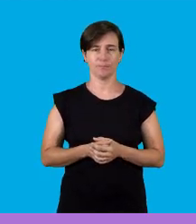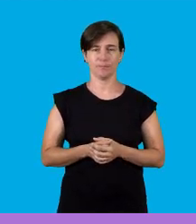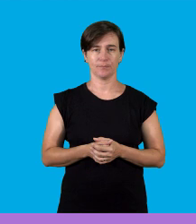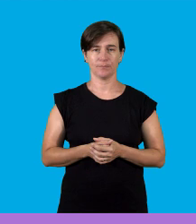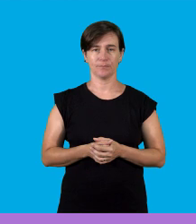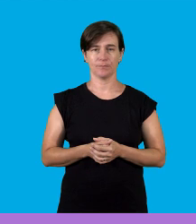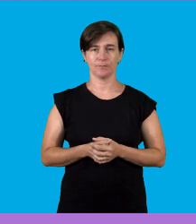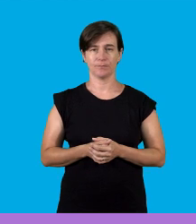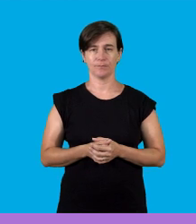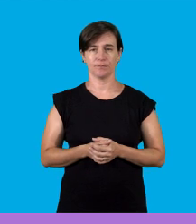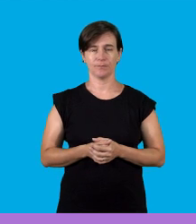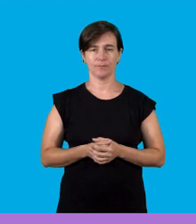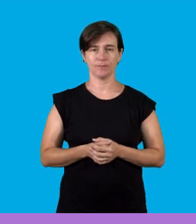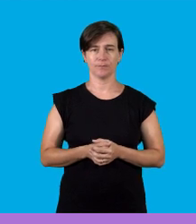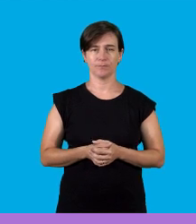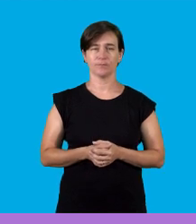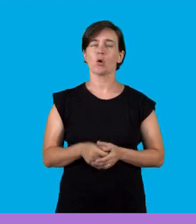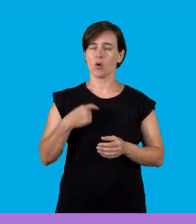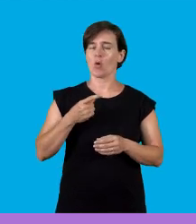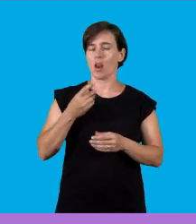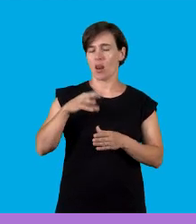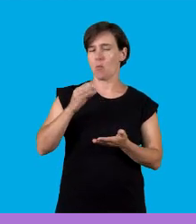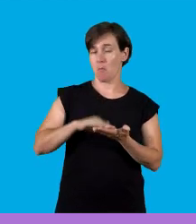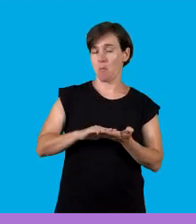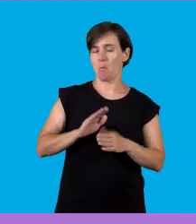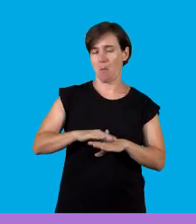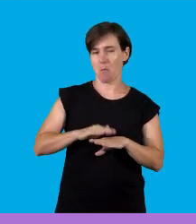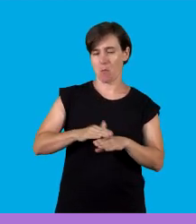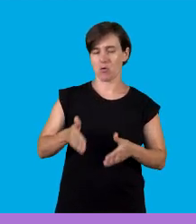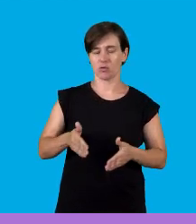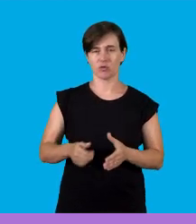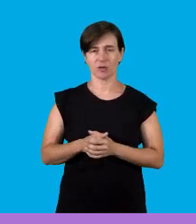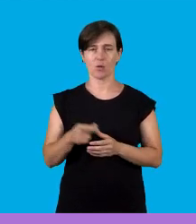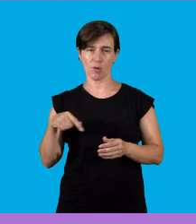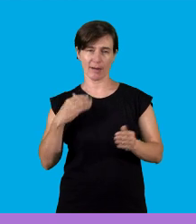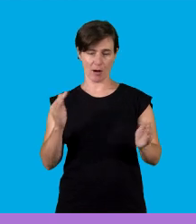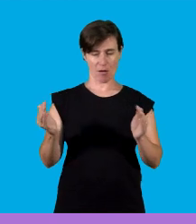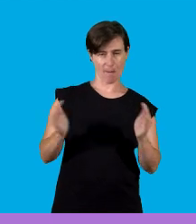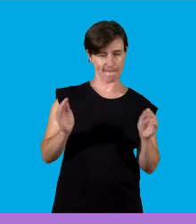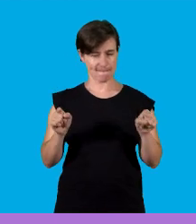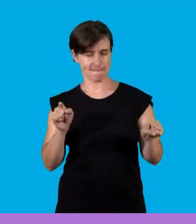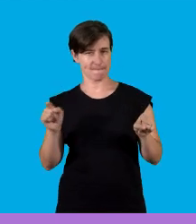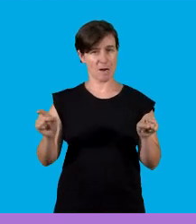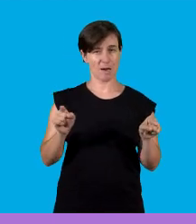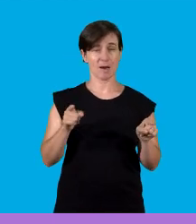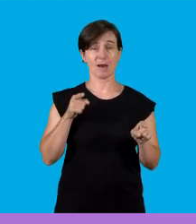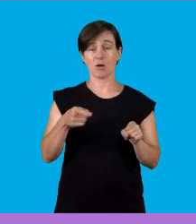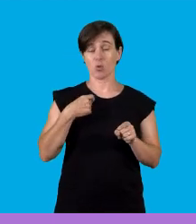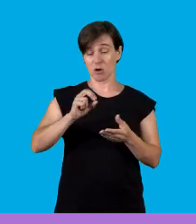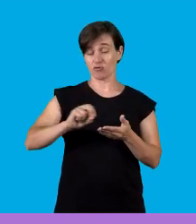right? So we look at that as we continue with our lesson. So it compares two quantities, and normally